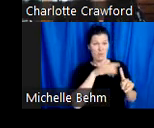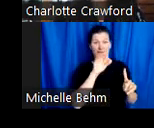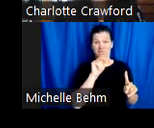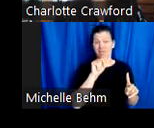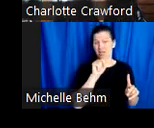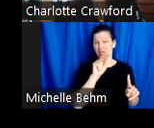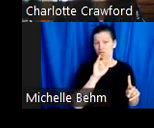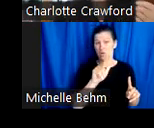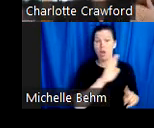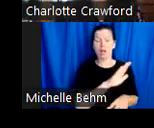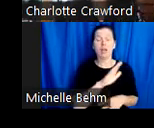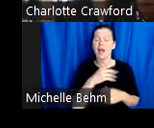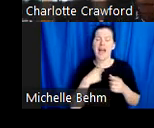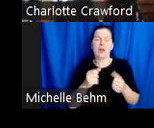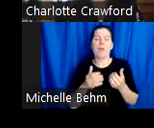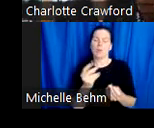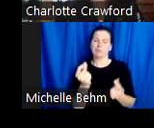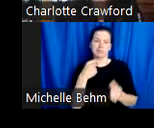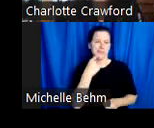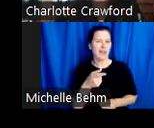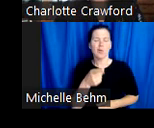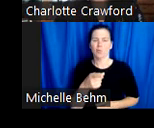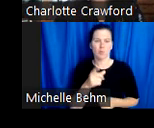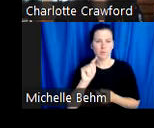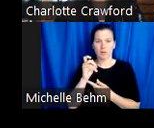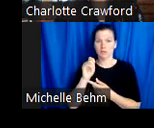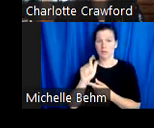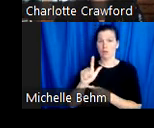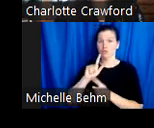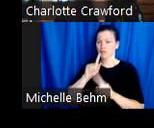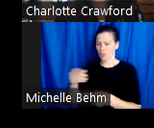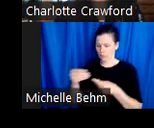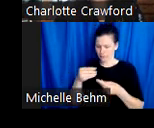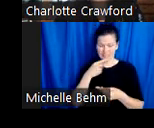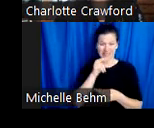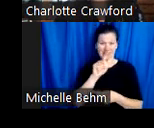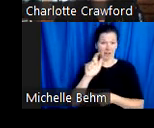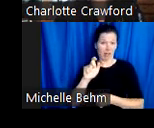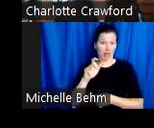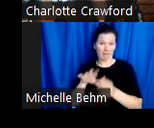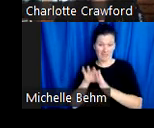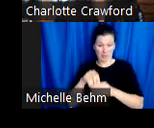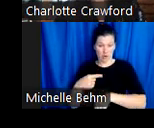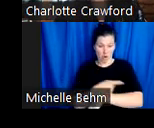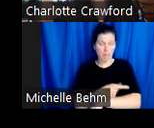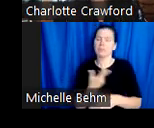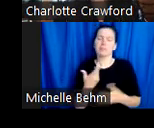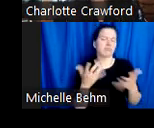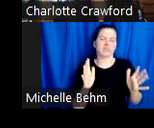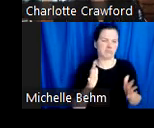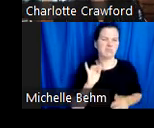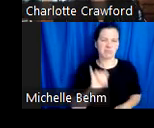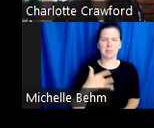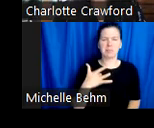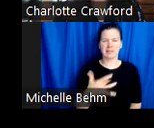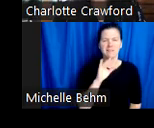back as when they say needle found in the arm. That's going to be a fentanyl overdose. Heroin is nowhere near